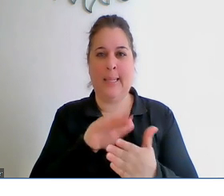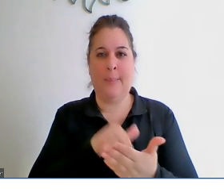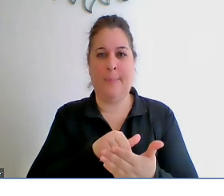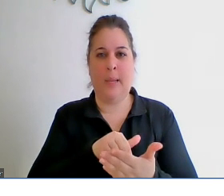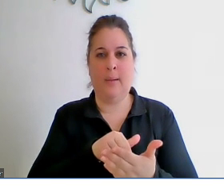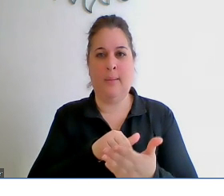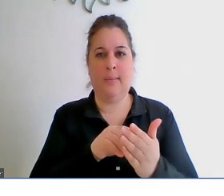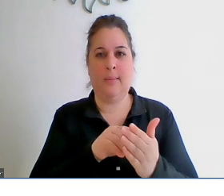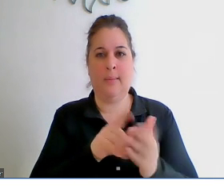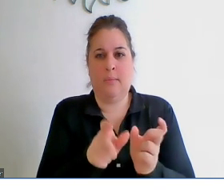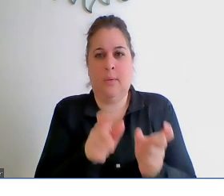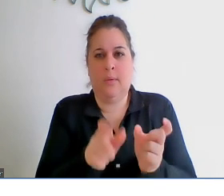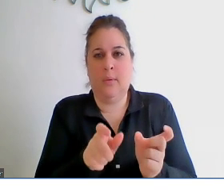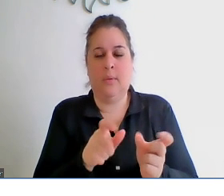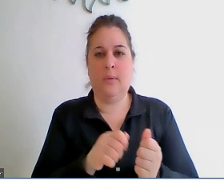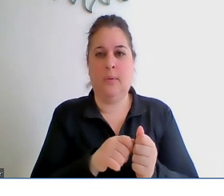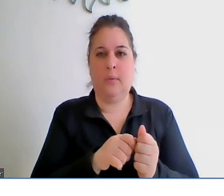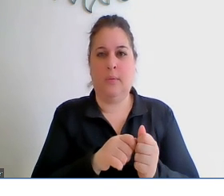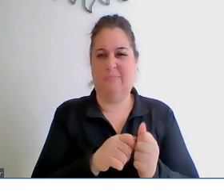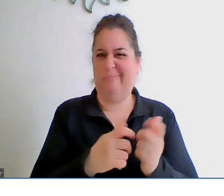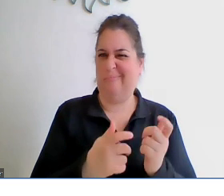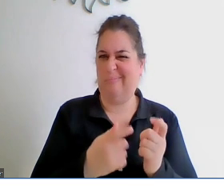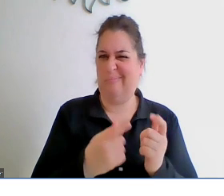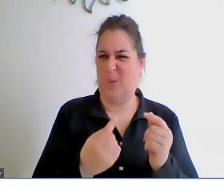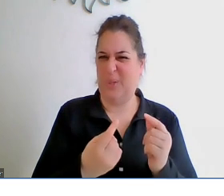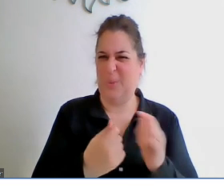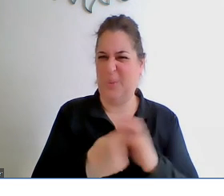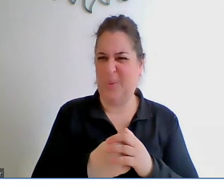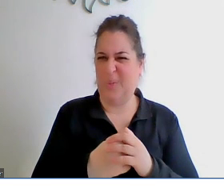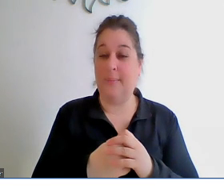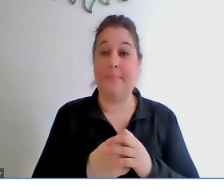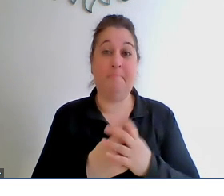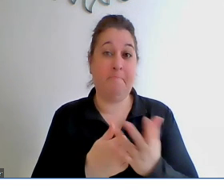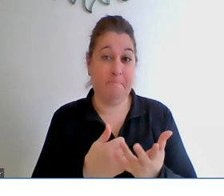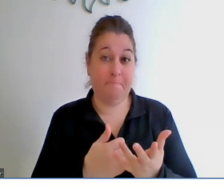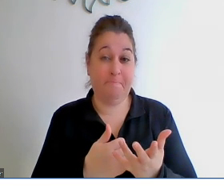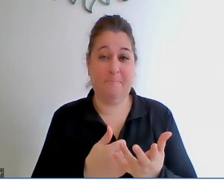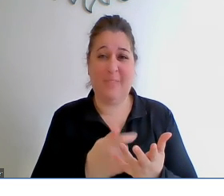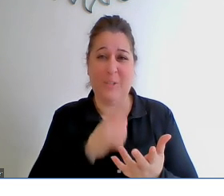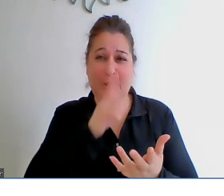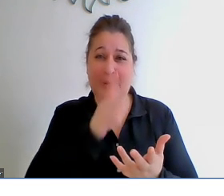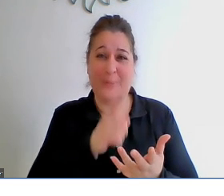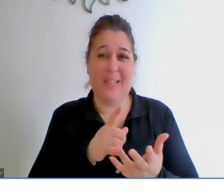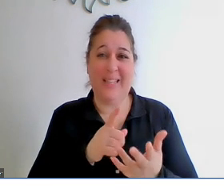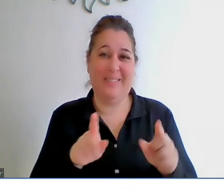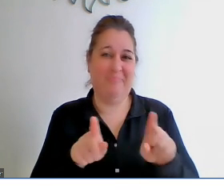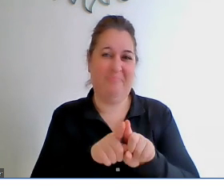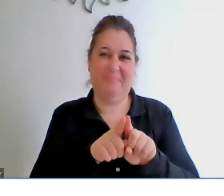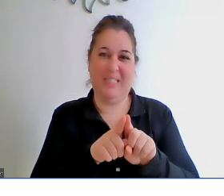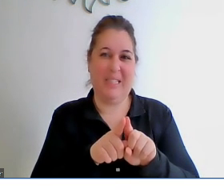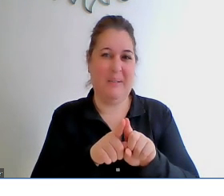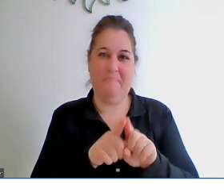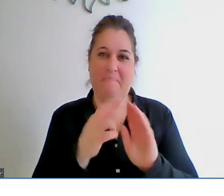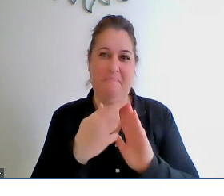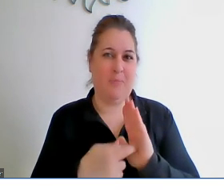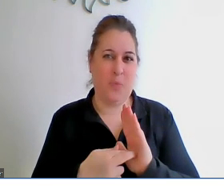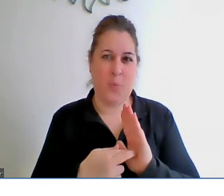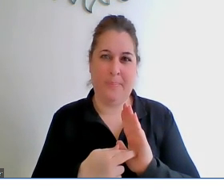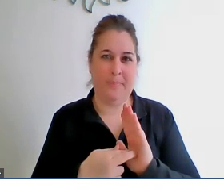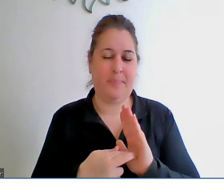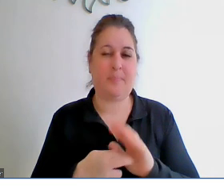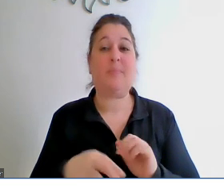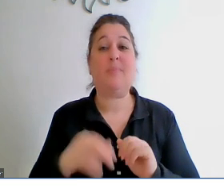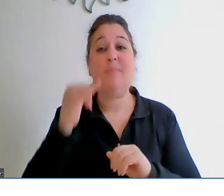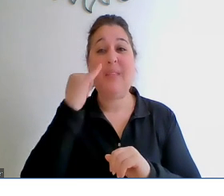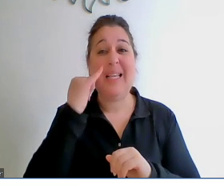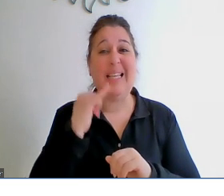so here we go. So, whoa, there's 2 signs in the middle for each of these problems. Well, if you notice, it's just going to